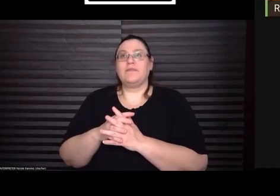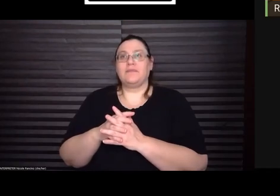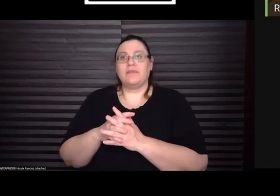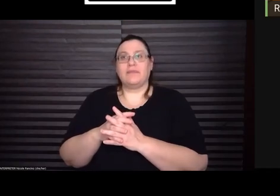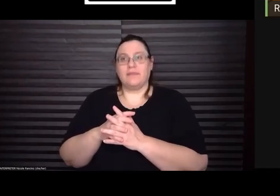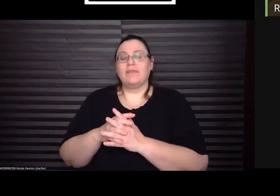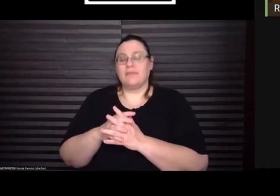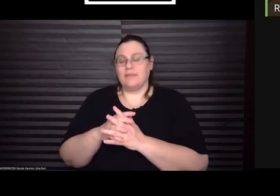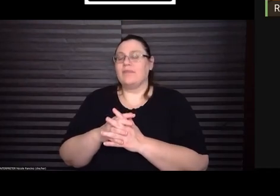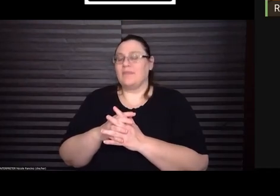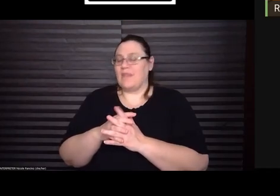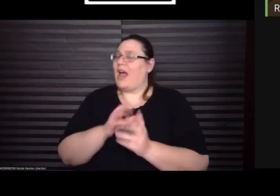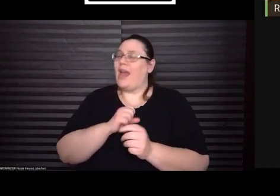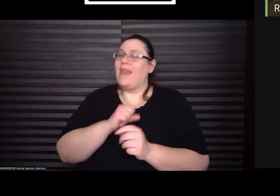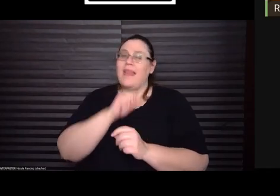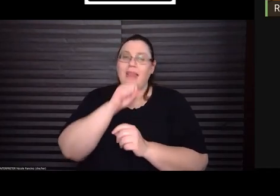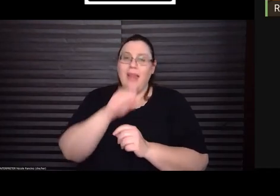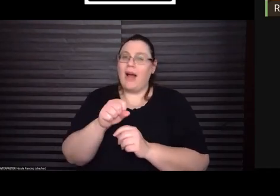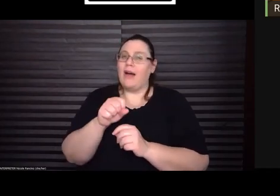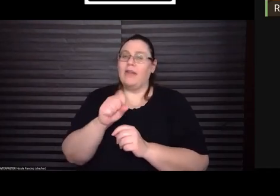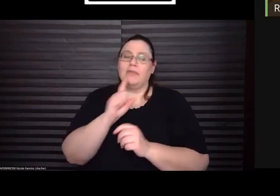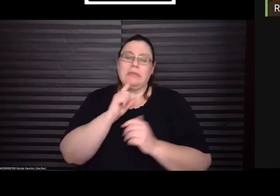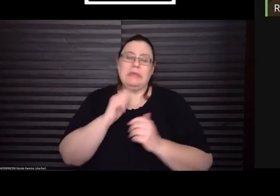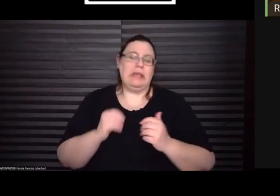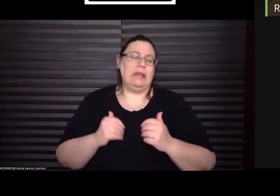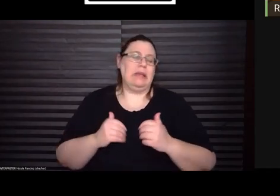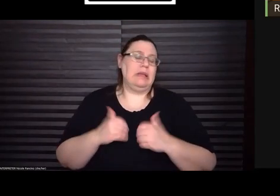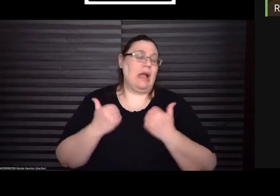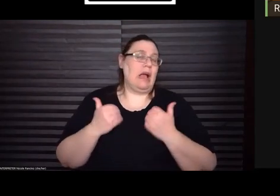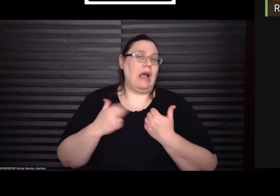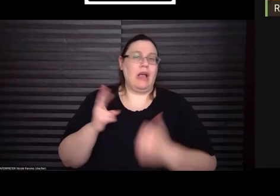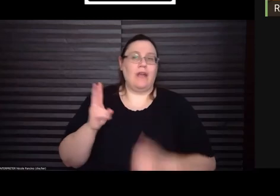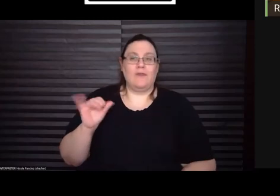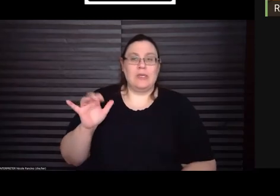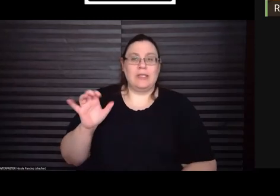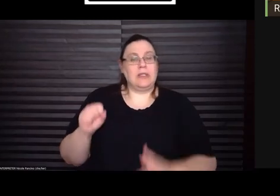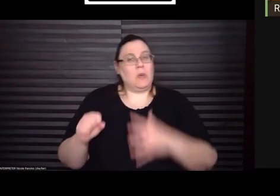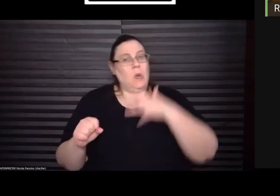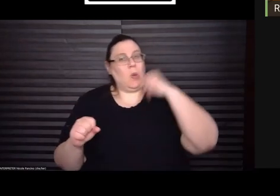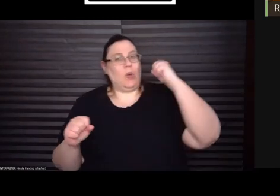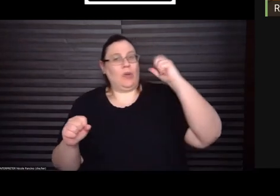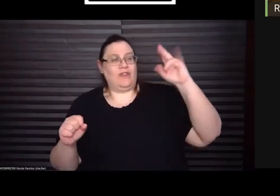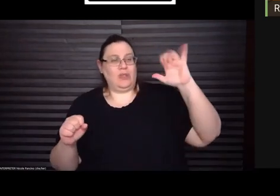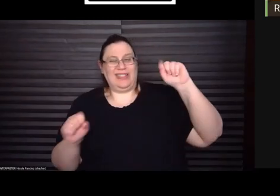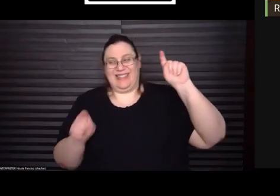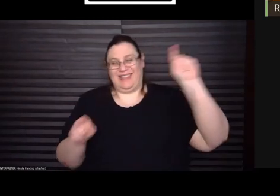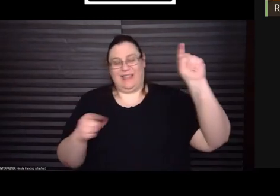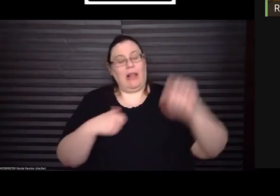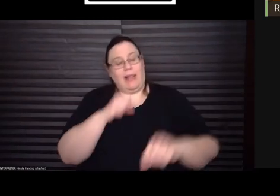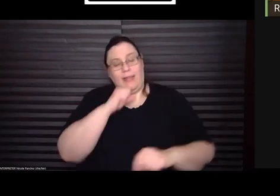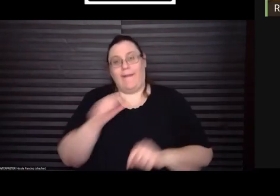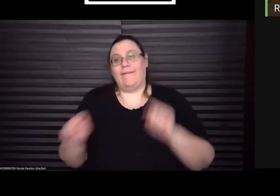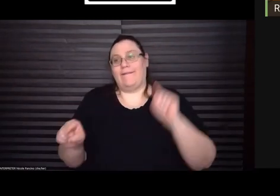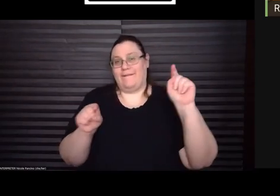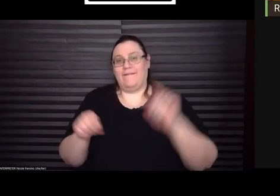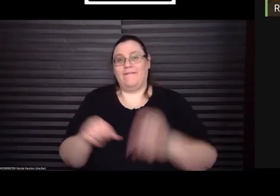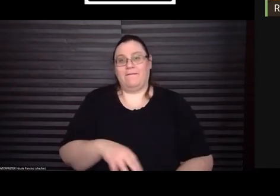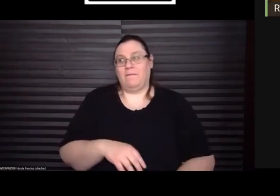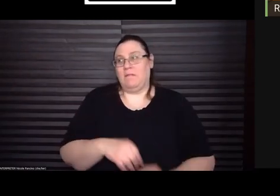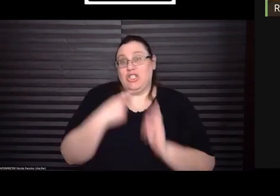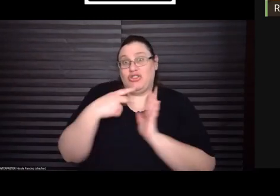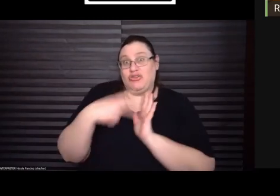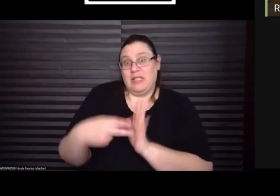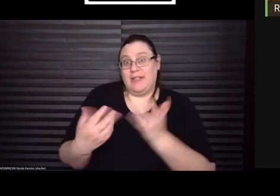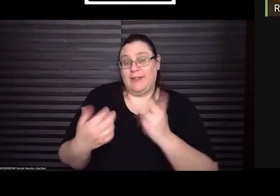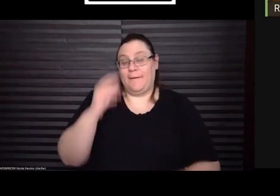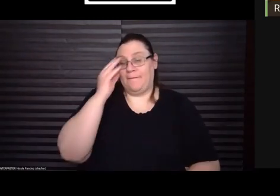I do really love really young voices and really old voices. That is something I really love. Just